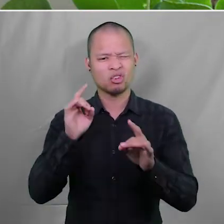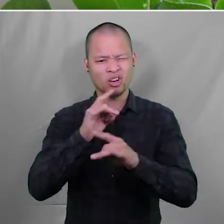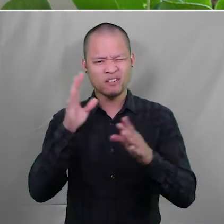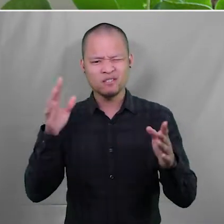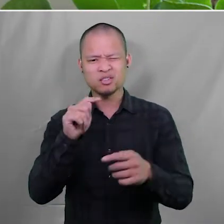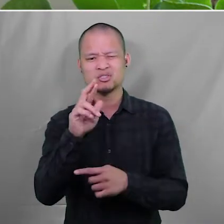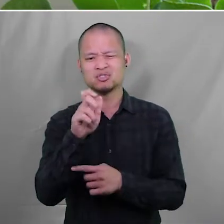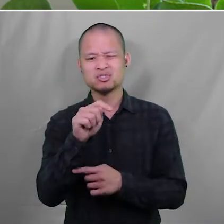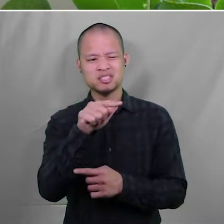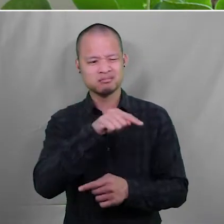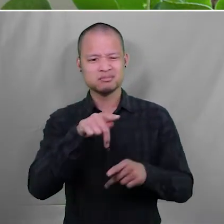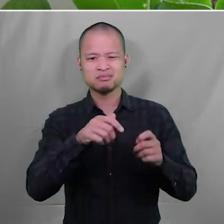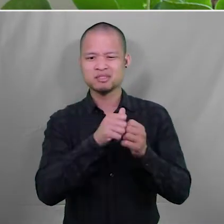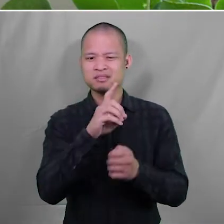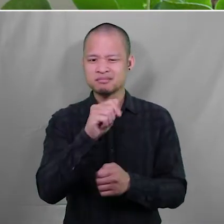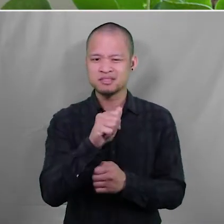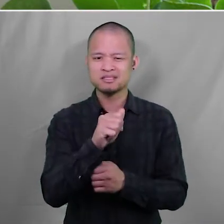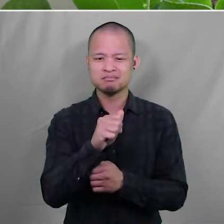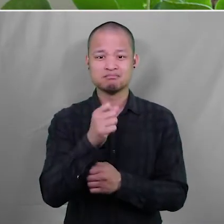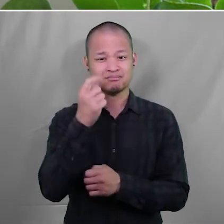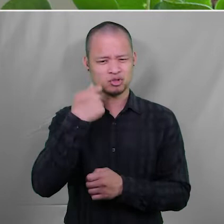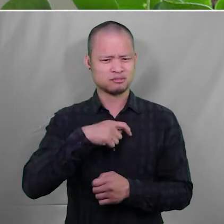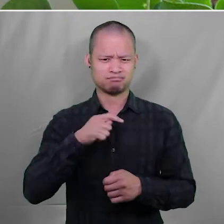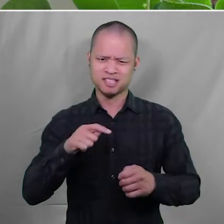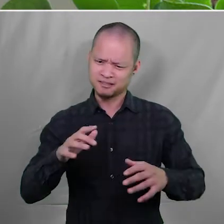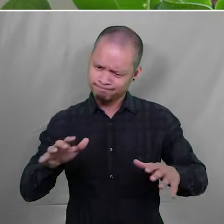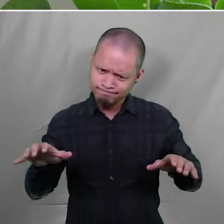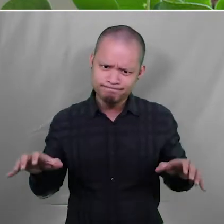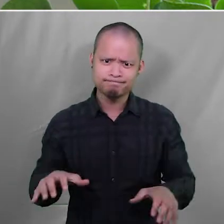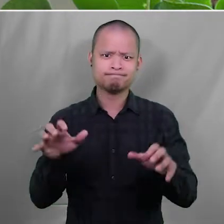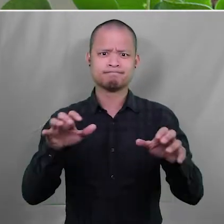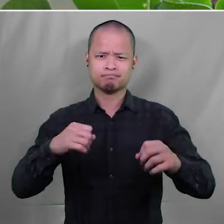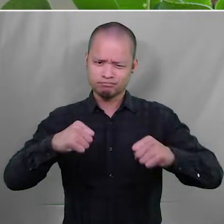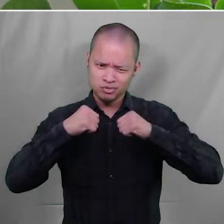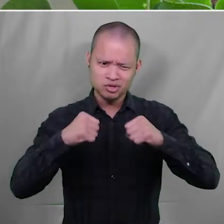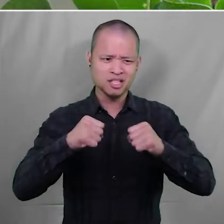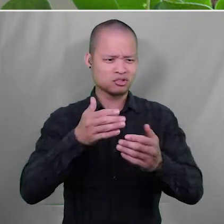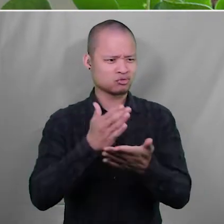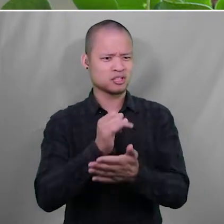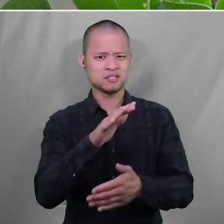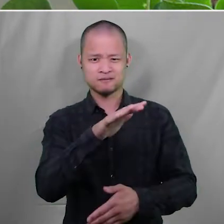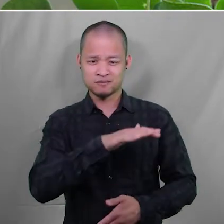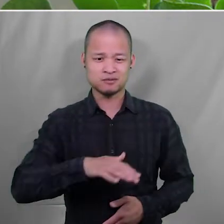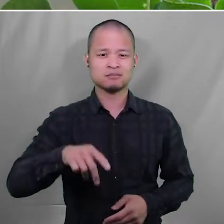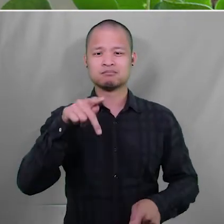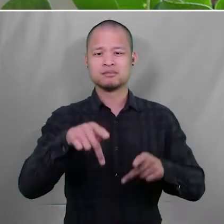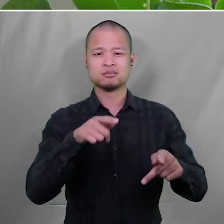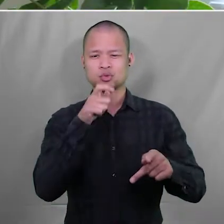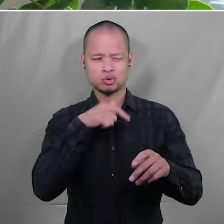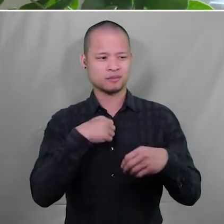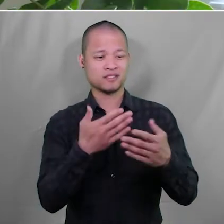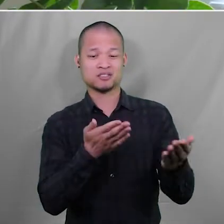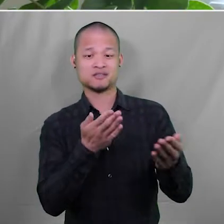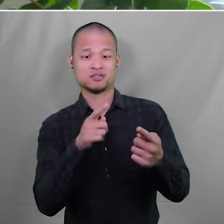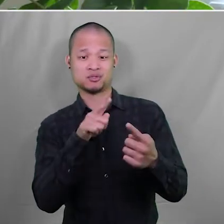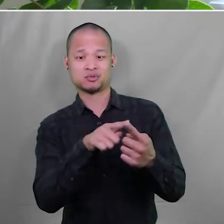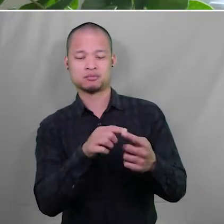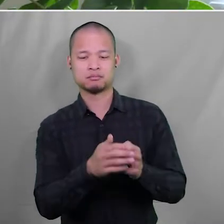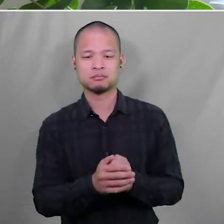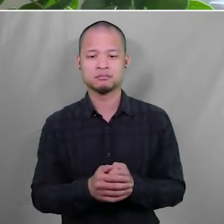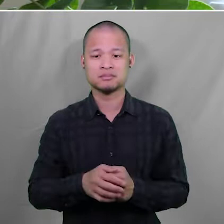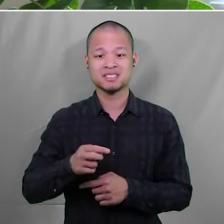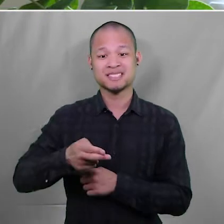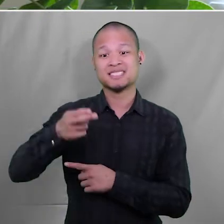disabilities, it is critical that we proactively promote and protect the rights of people we provide services to. And this